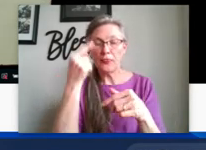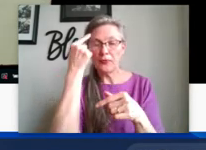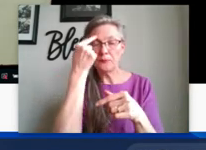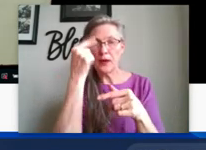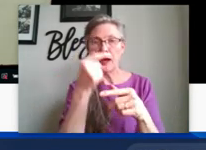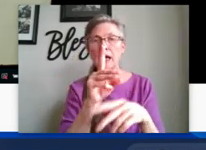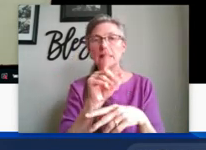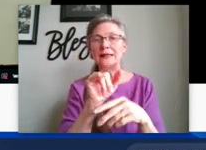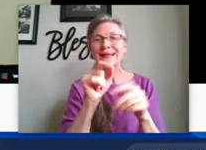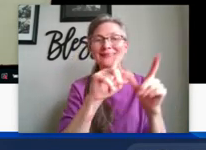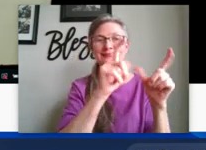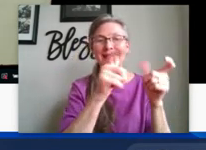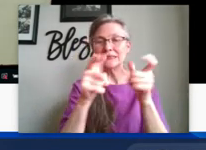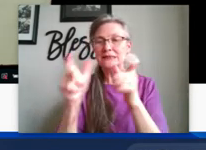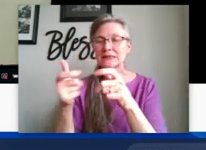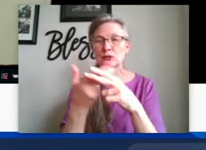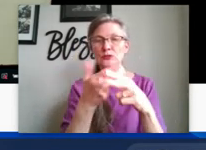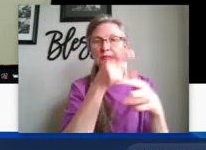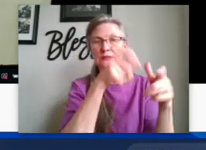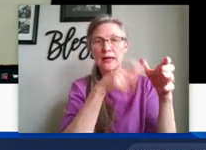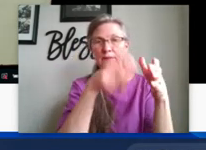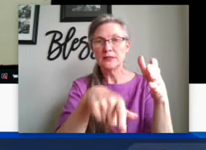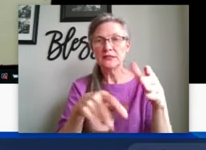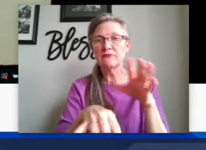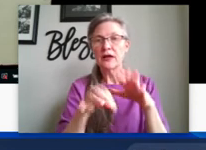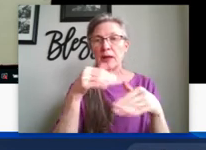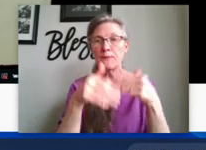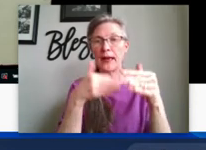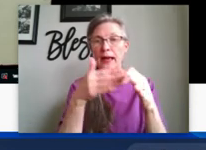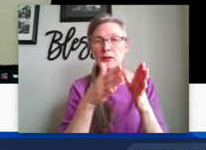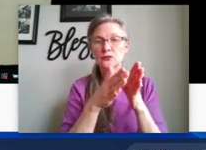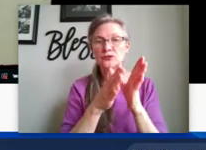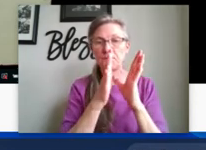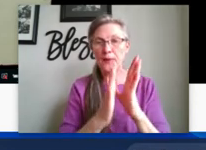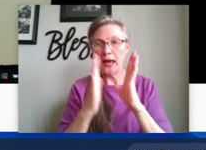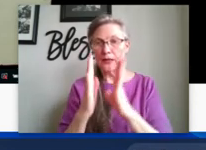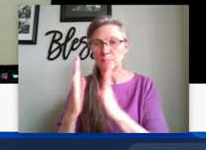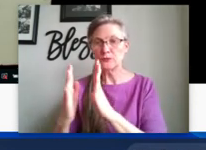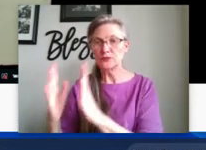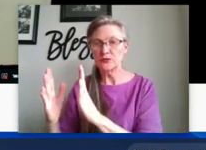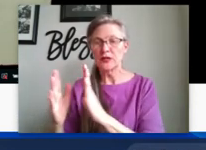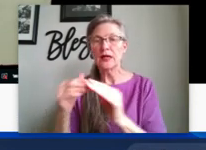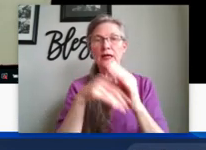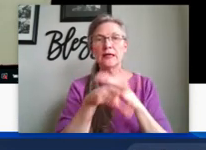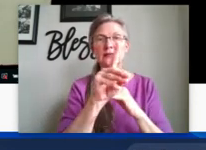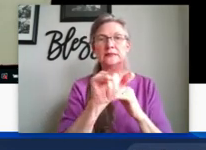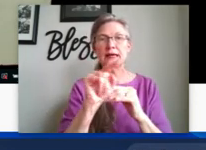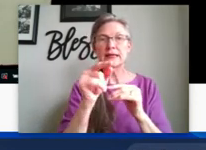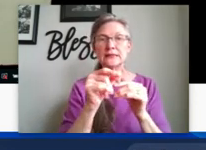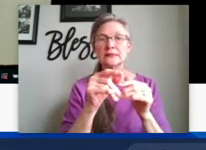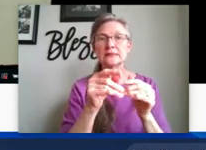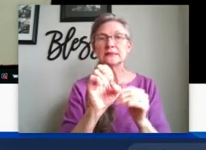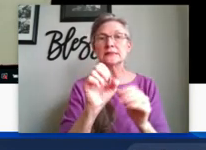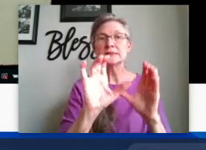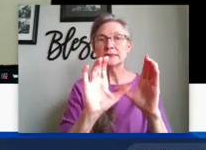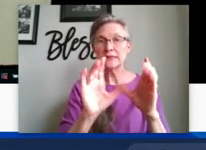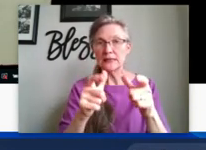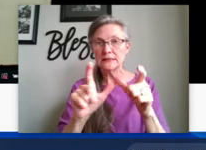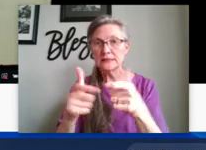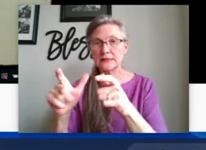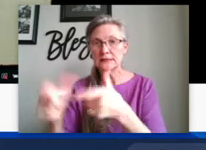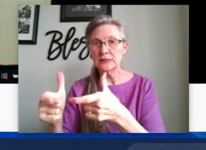tables and finding patterns in data sets. And we're going to use all of those skills all together. So looking at the three different types of